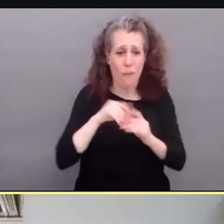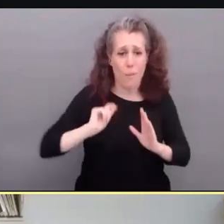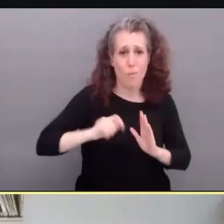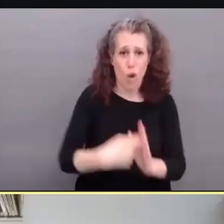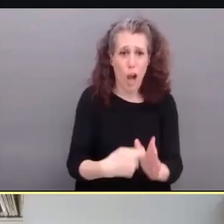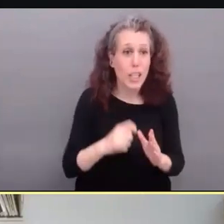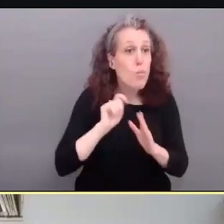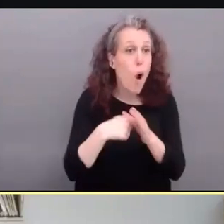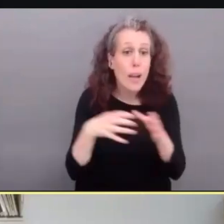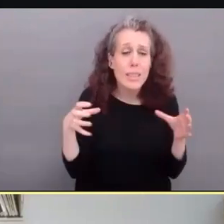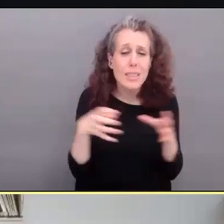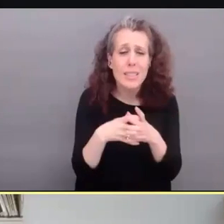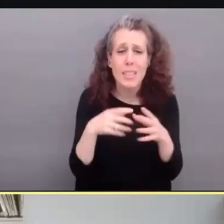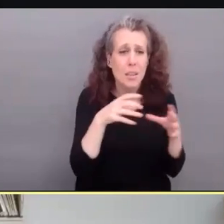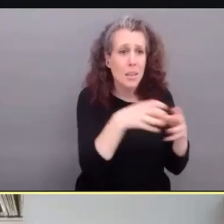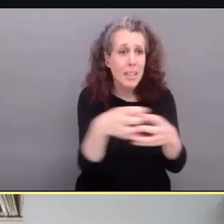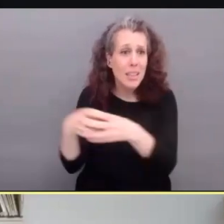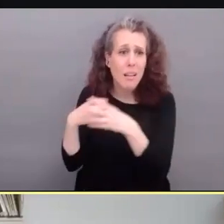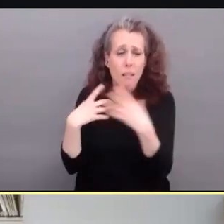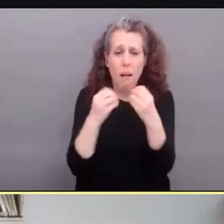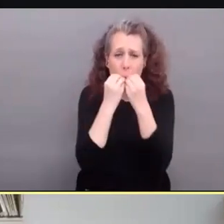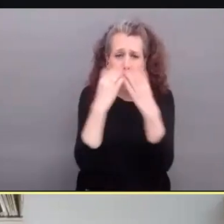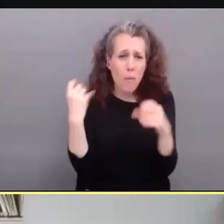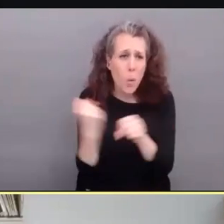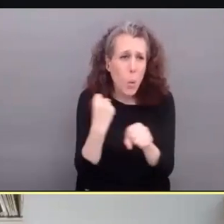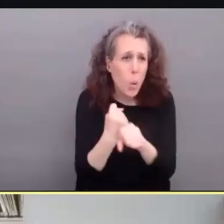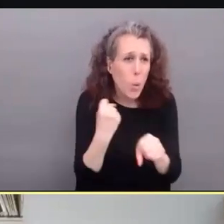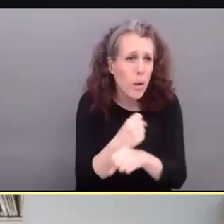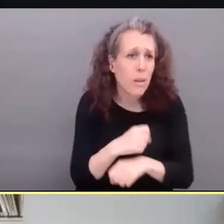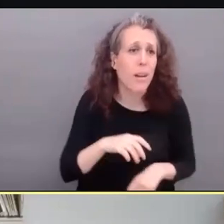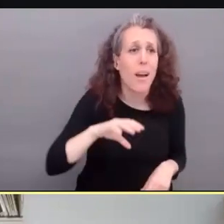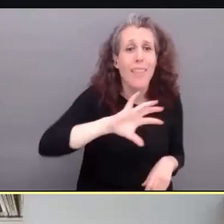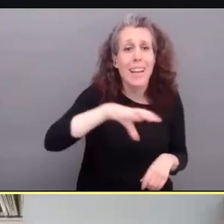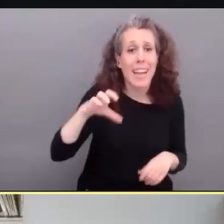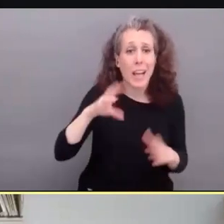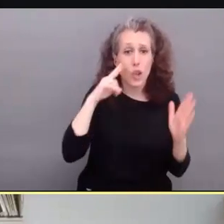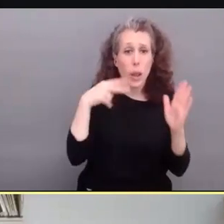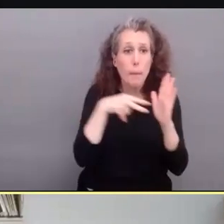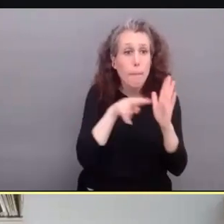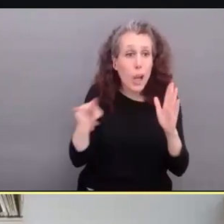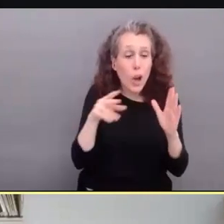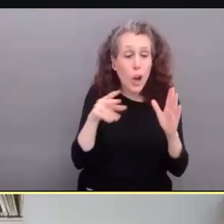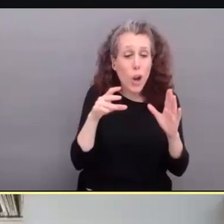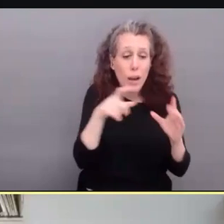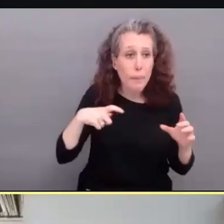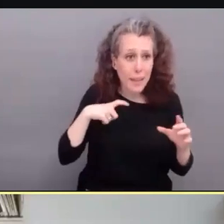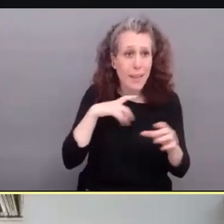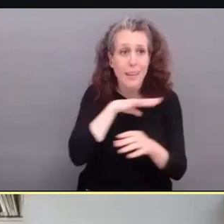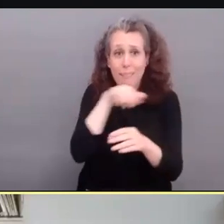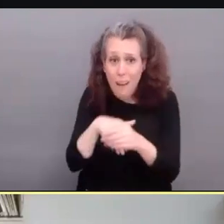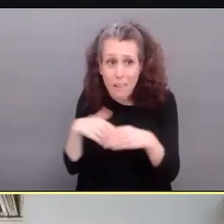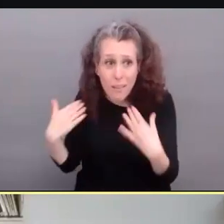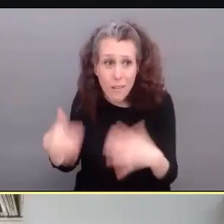teams obviously have done an enormous amount of work. The national mirror committees also across the 15 countries that were involved, and the